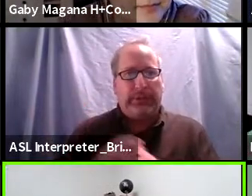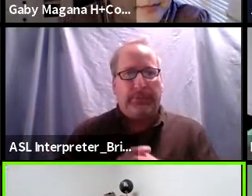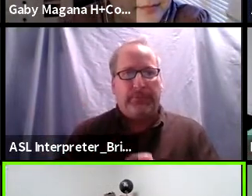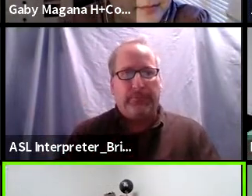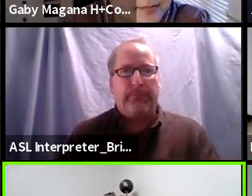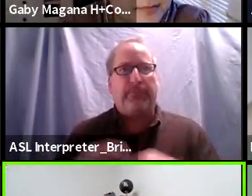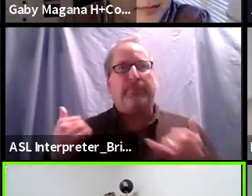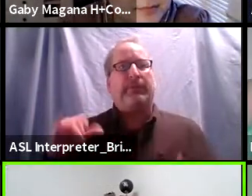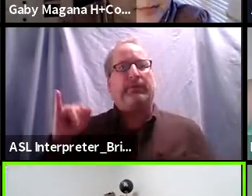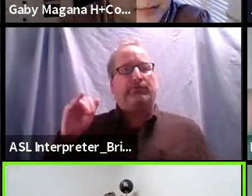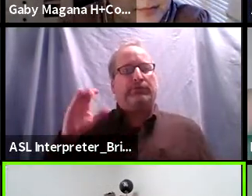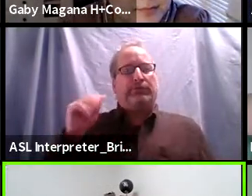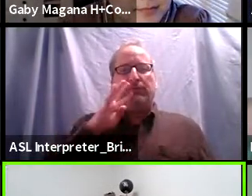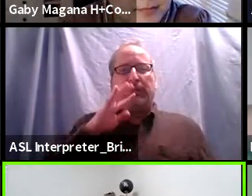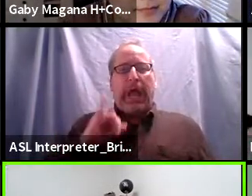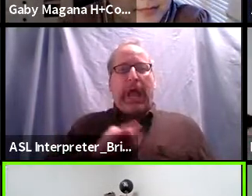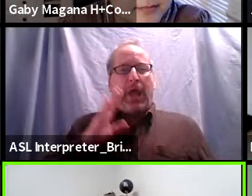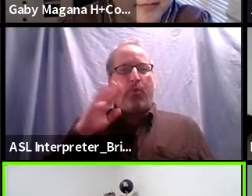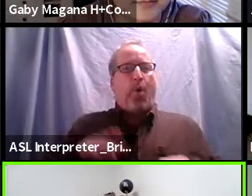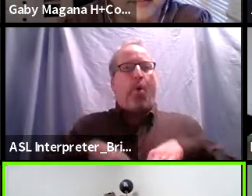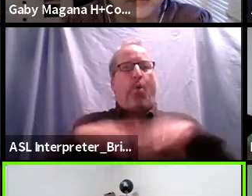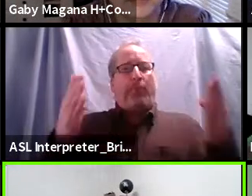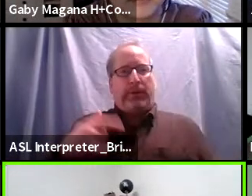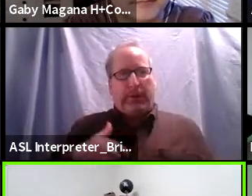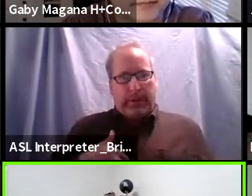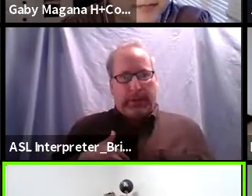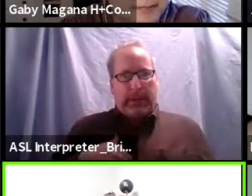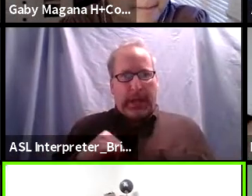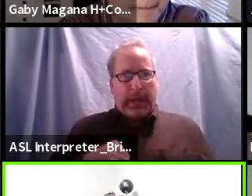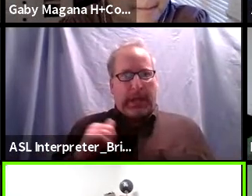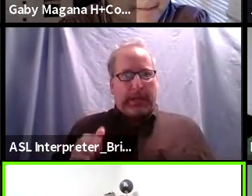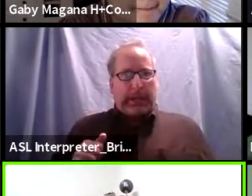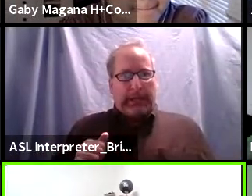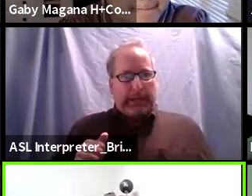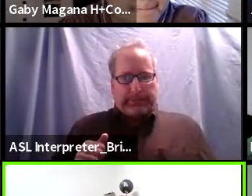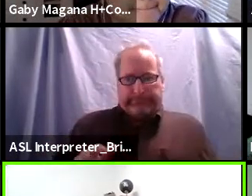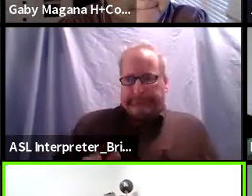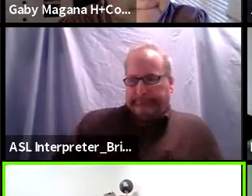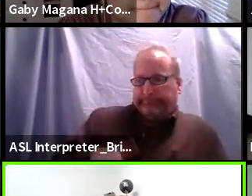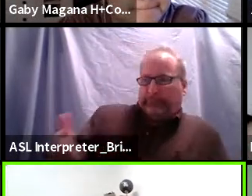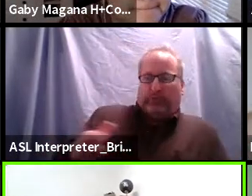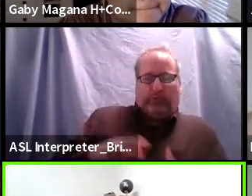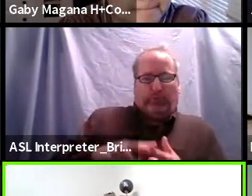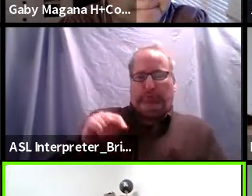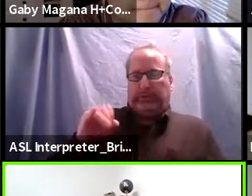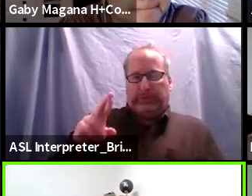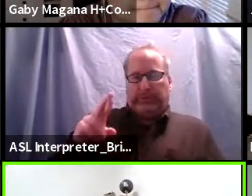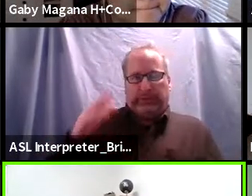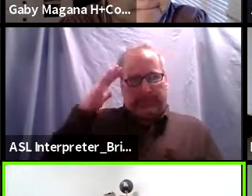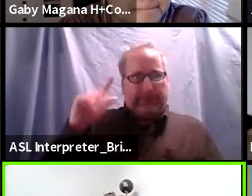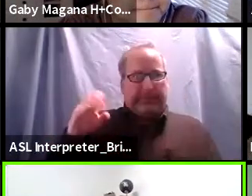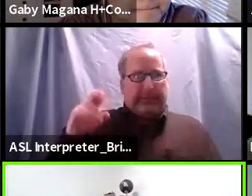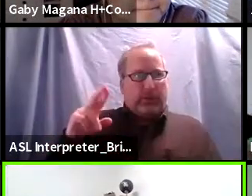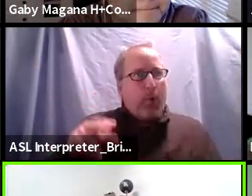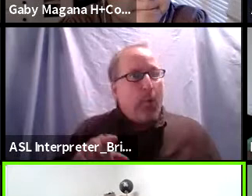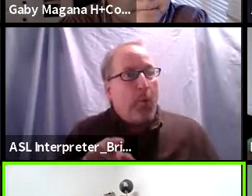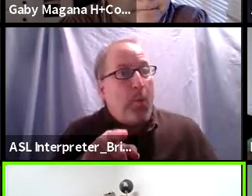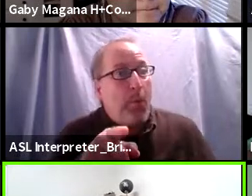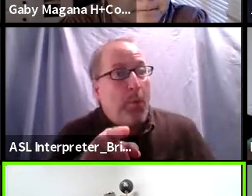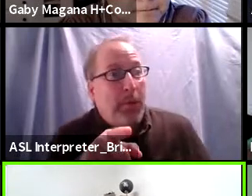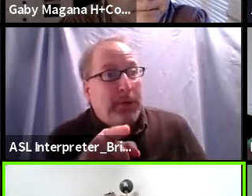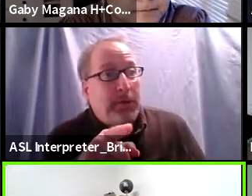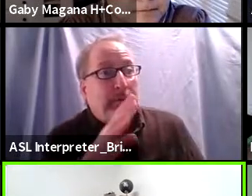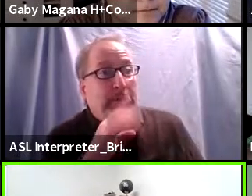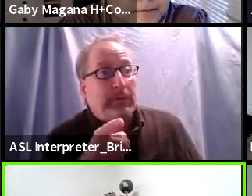So I will start, and again, I'm happy to pass any of this off to Taylor. Taylor's done so much work. He